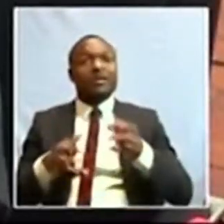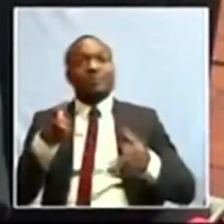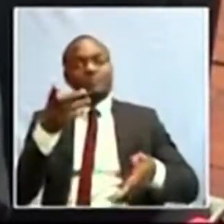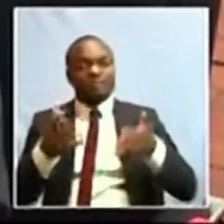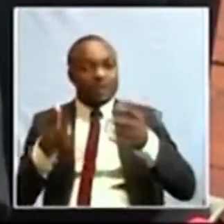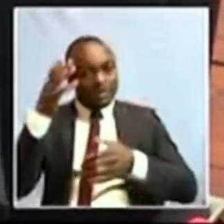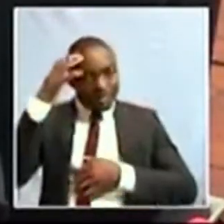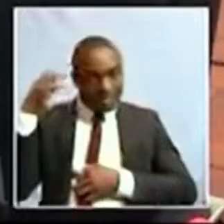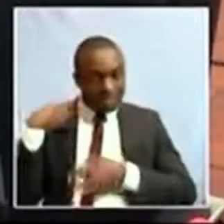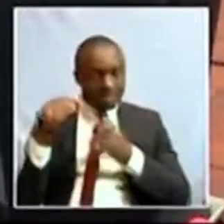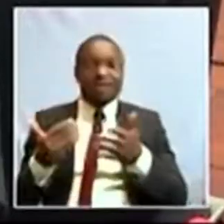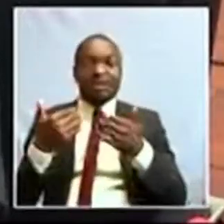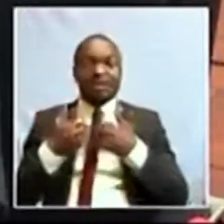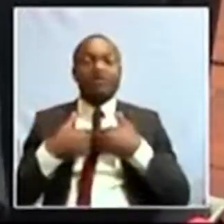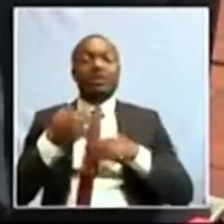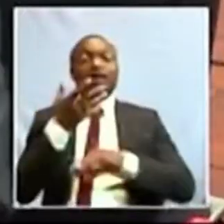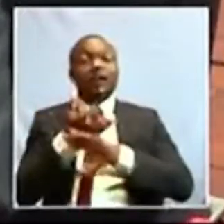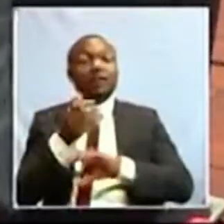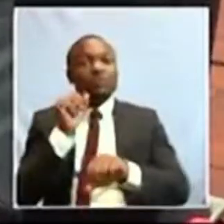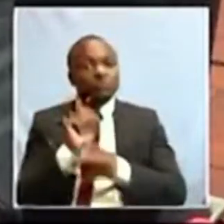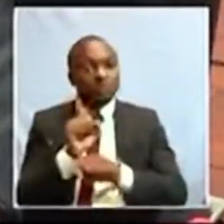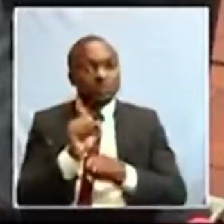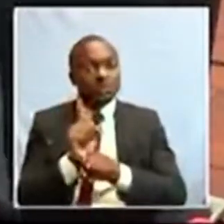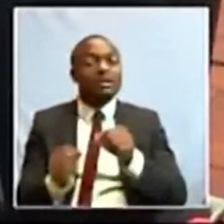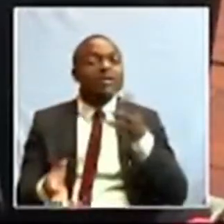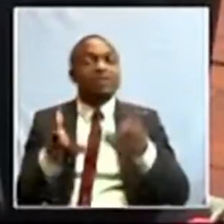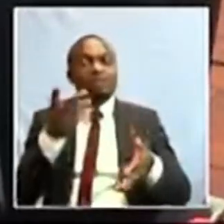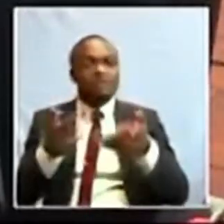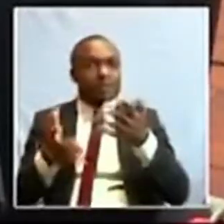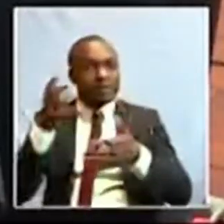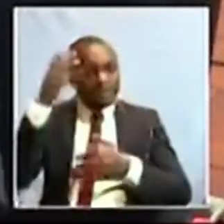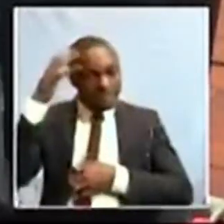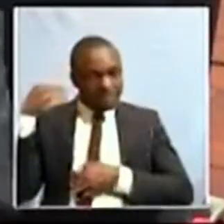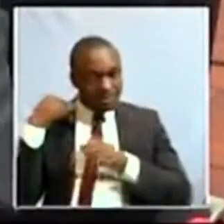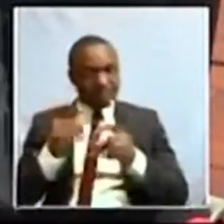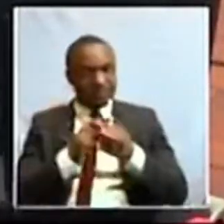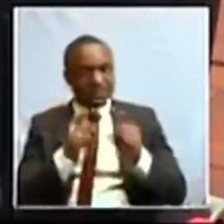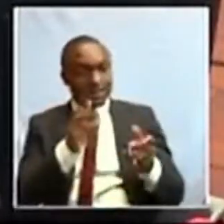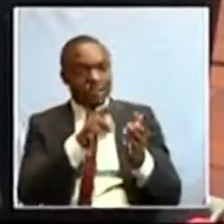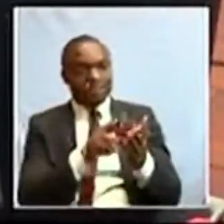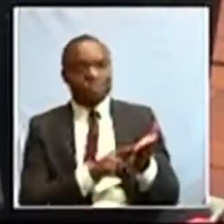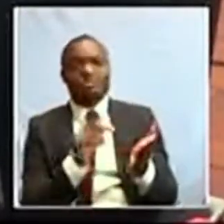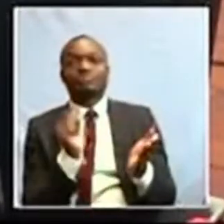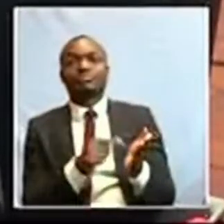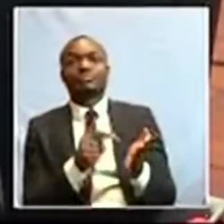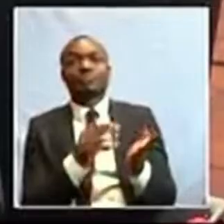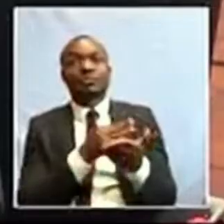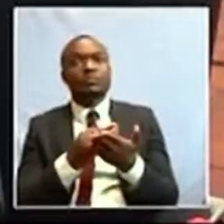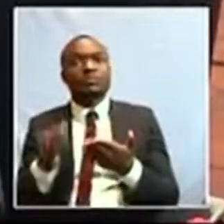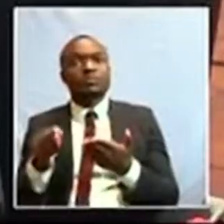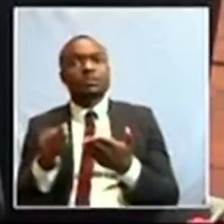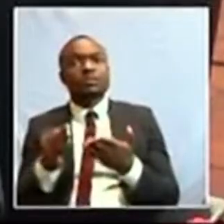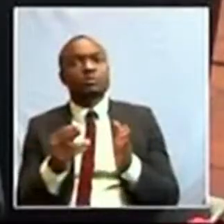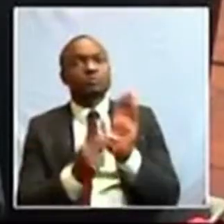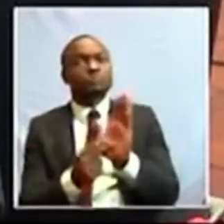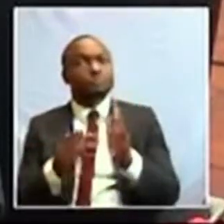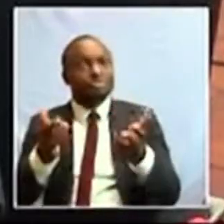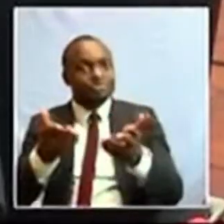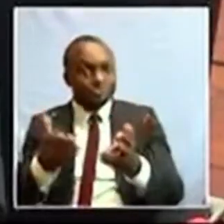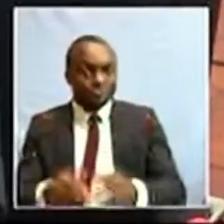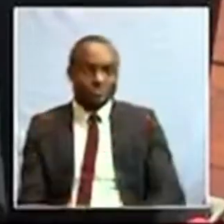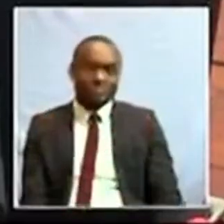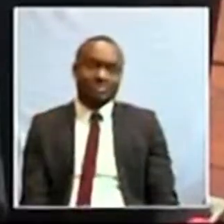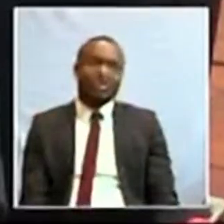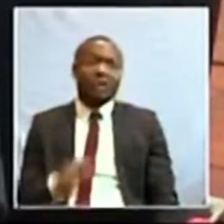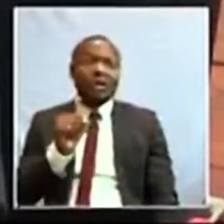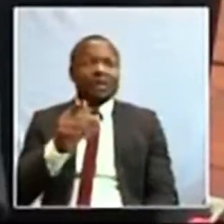they have got hard-working fire officers, but in the report here, he's failing to dress them.